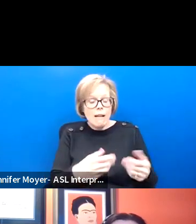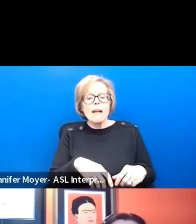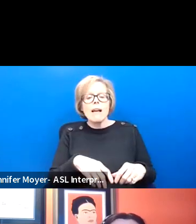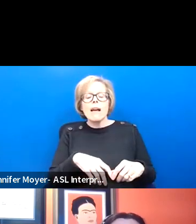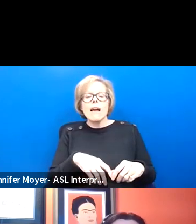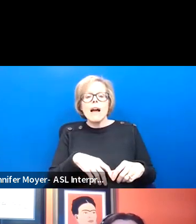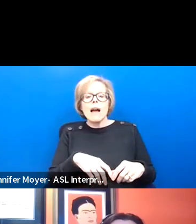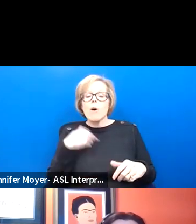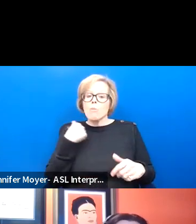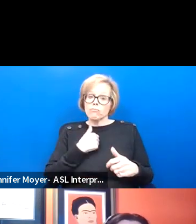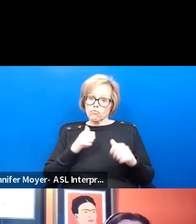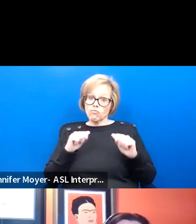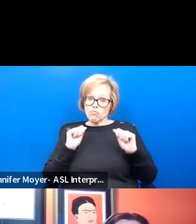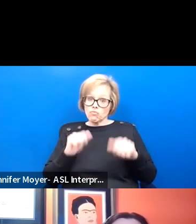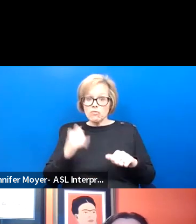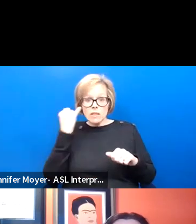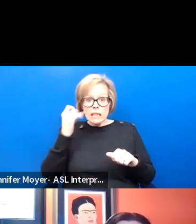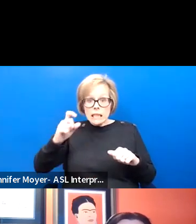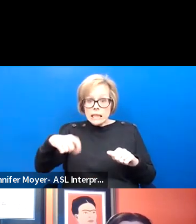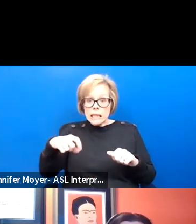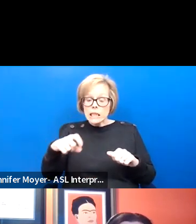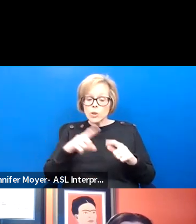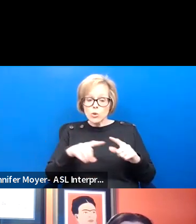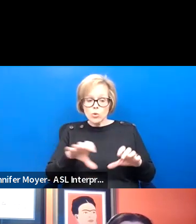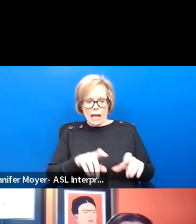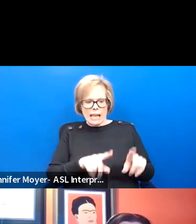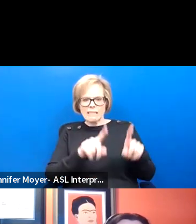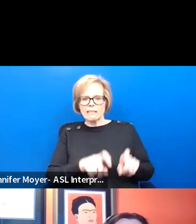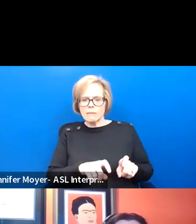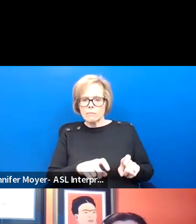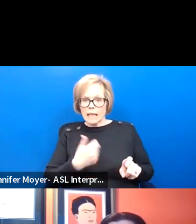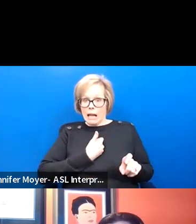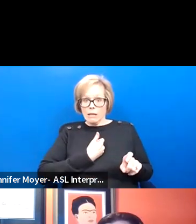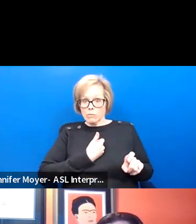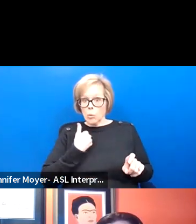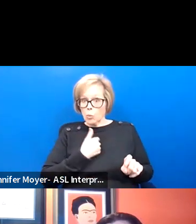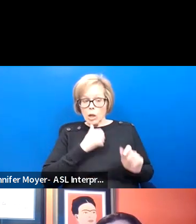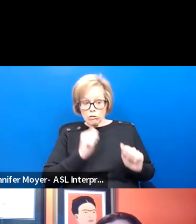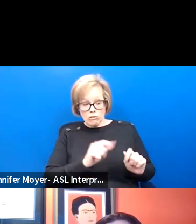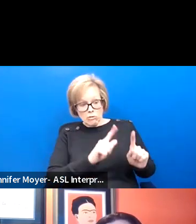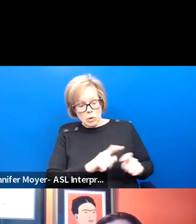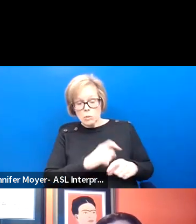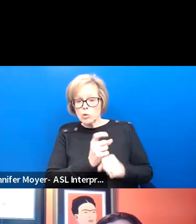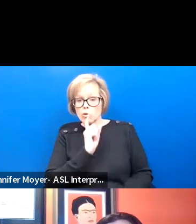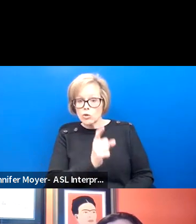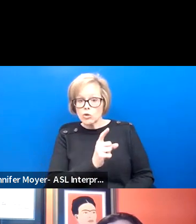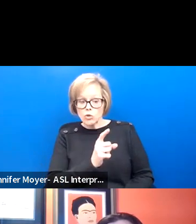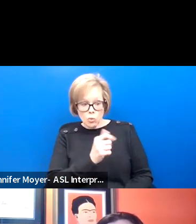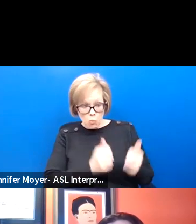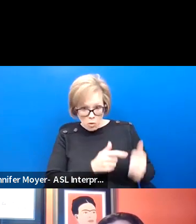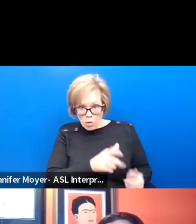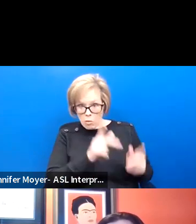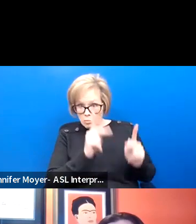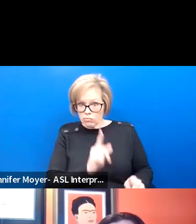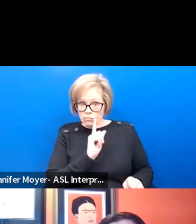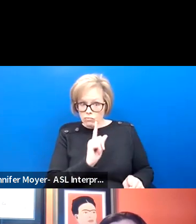then, we could, if we needed to, do an assessment ourselves to ensure whether or not that person has